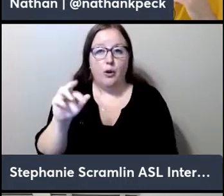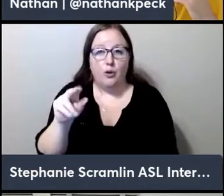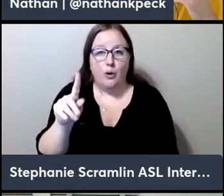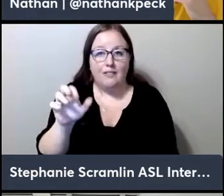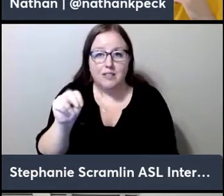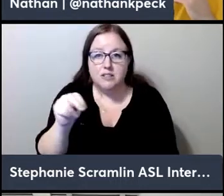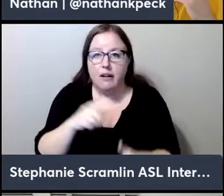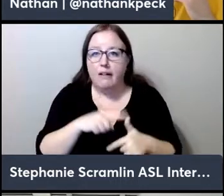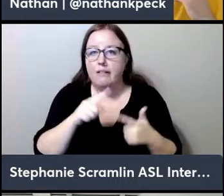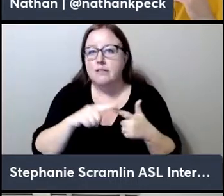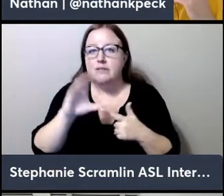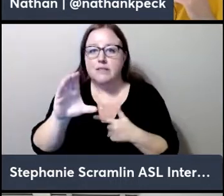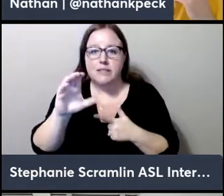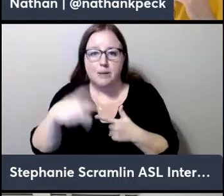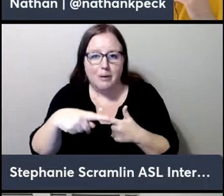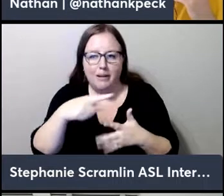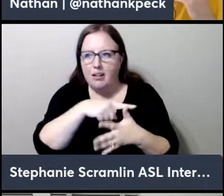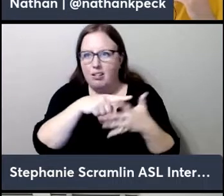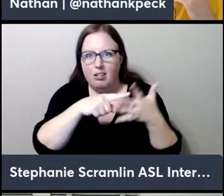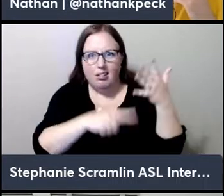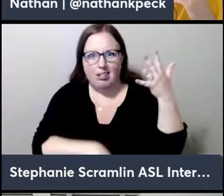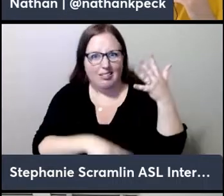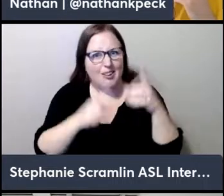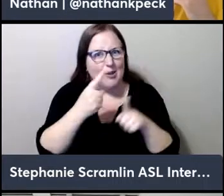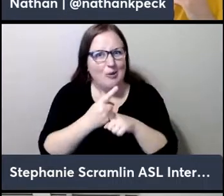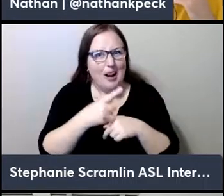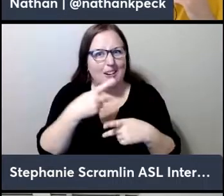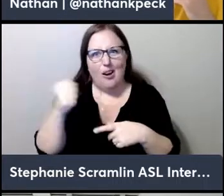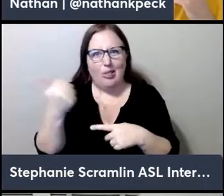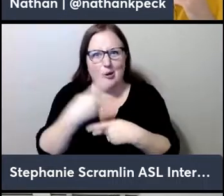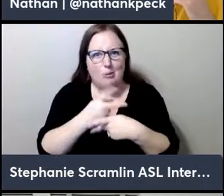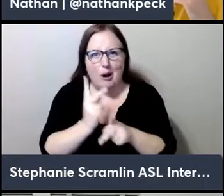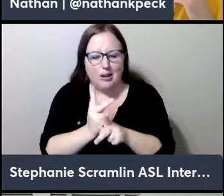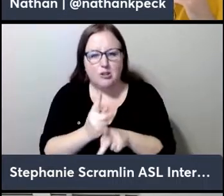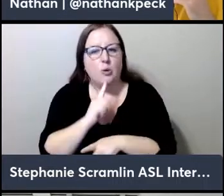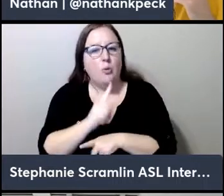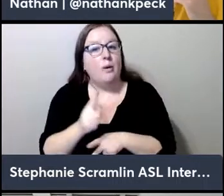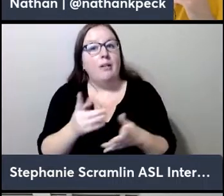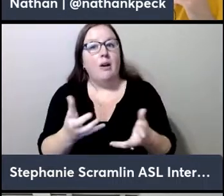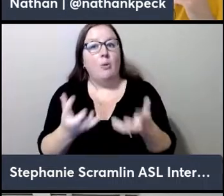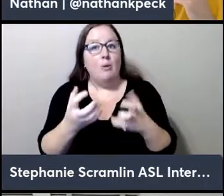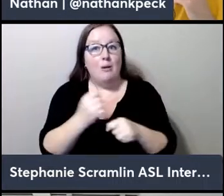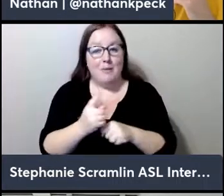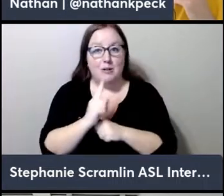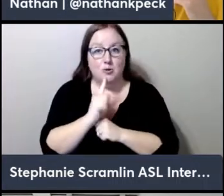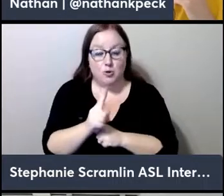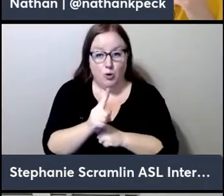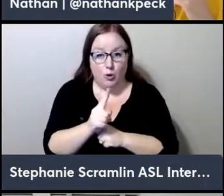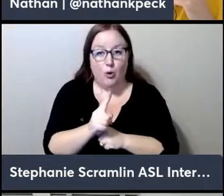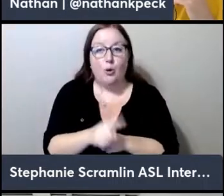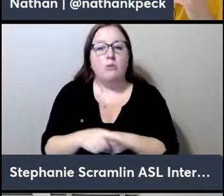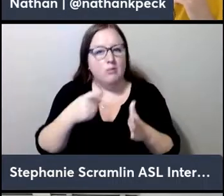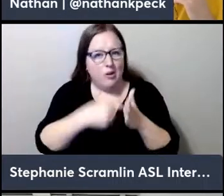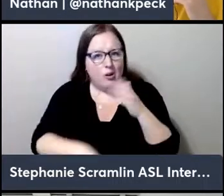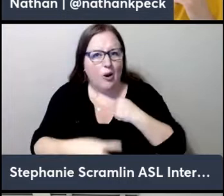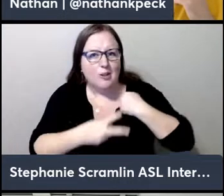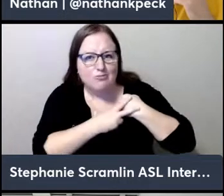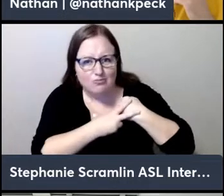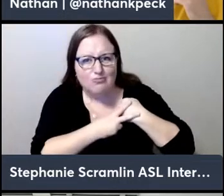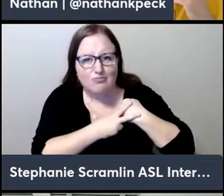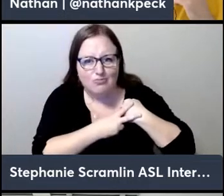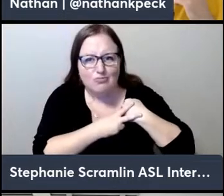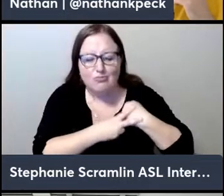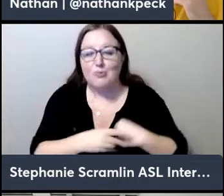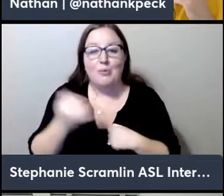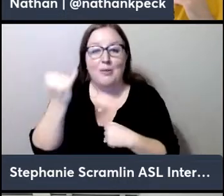CP or M class products, right? Because I want to make sure that, we're cost efficient, cost effective. And if